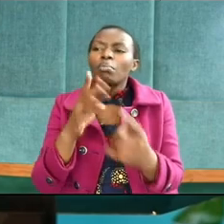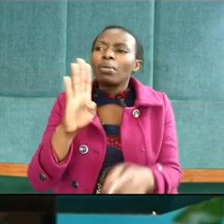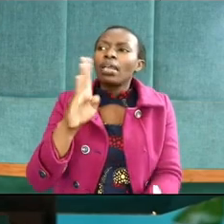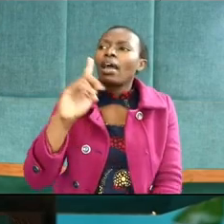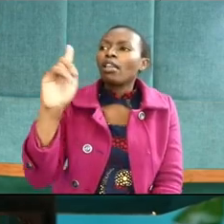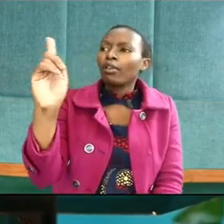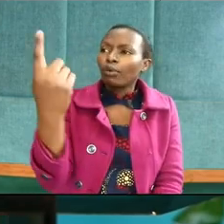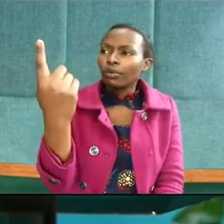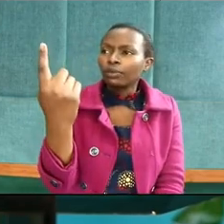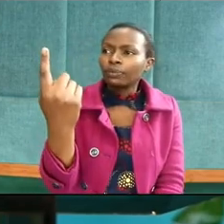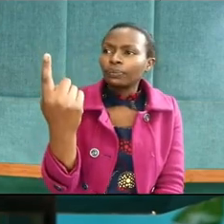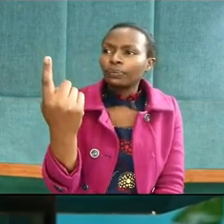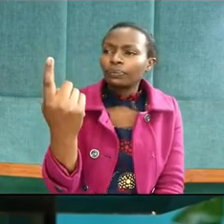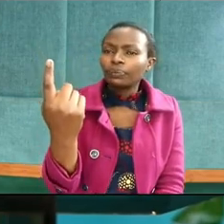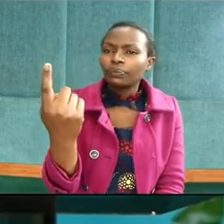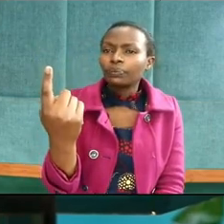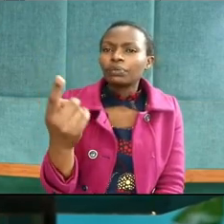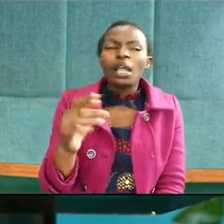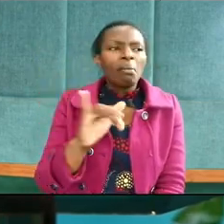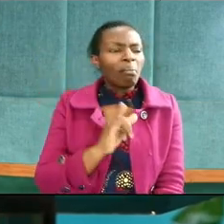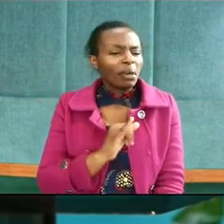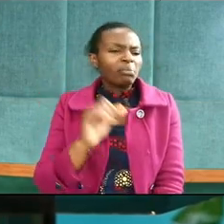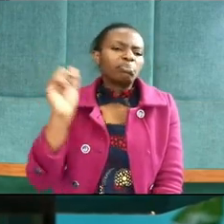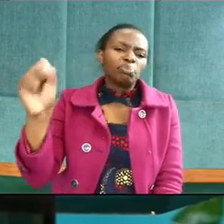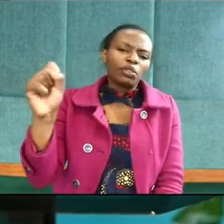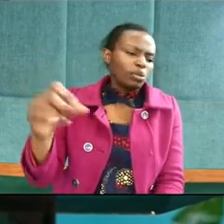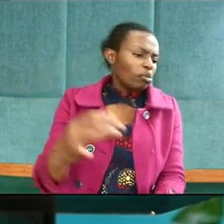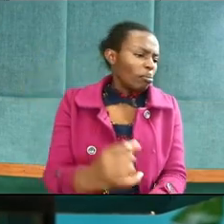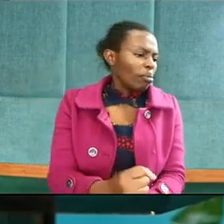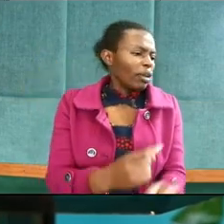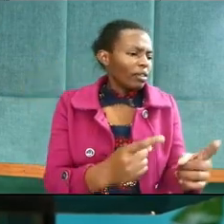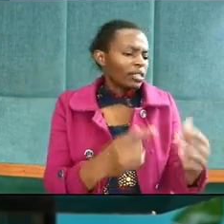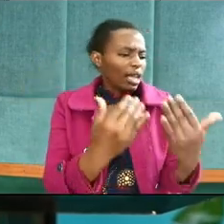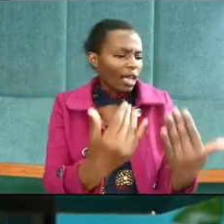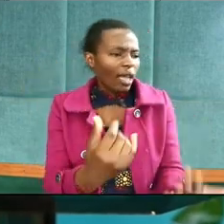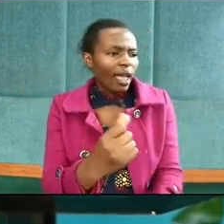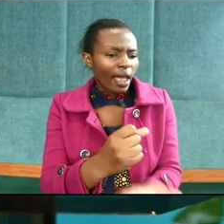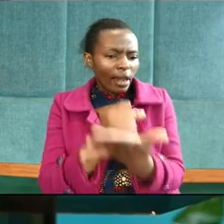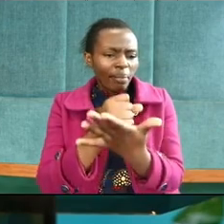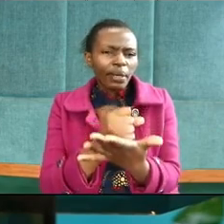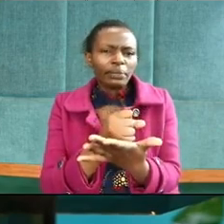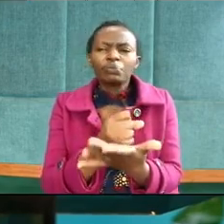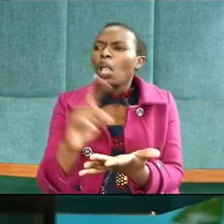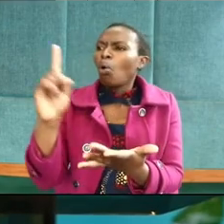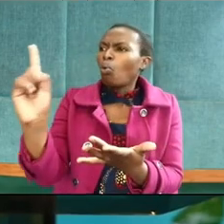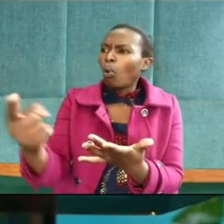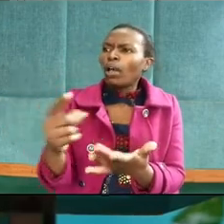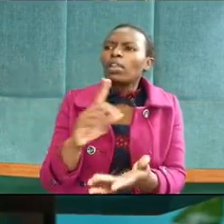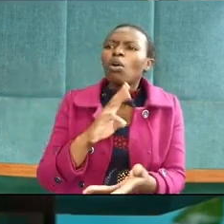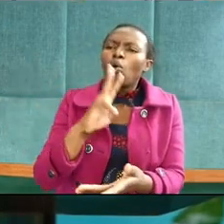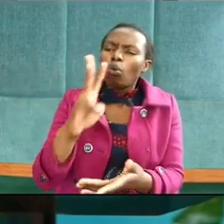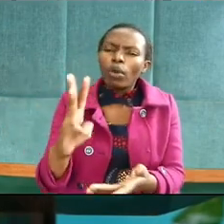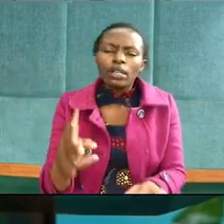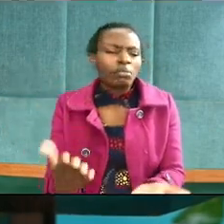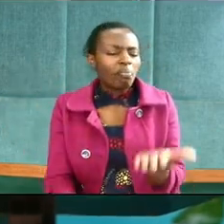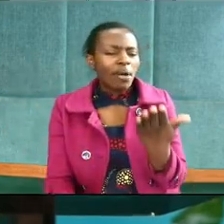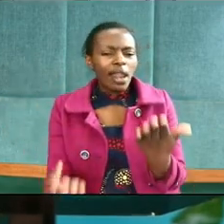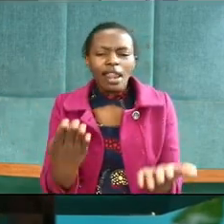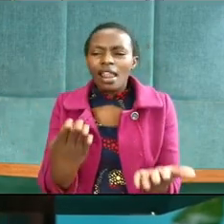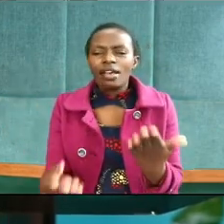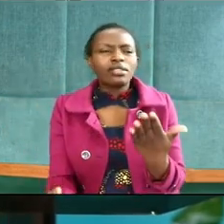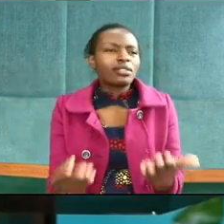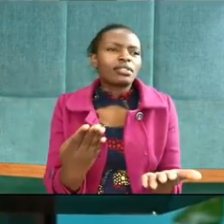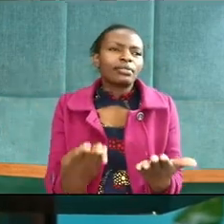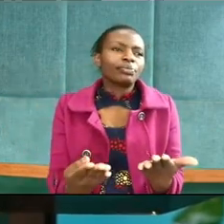alone. I will make him a helper, one who balances him,